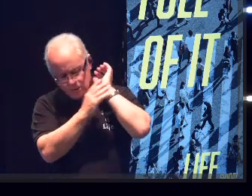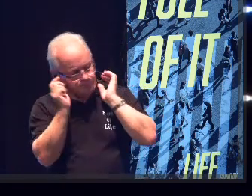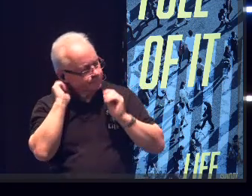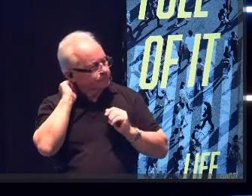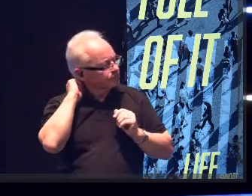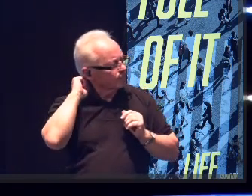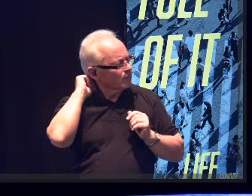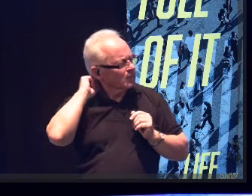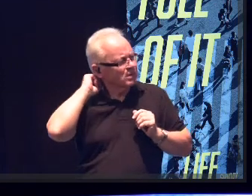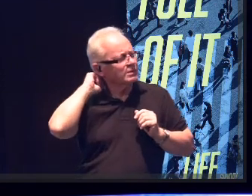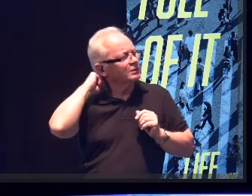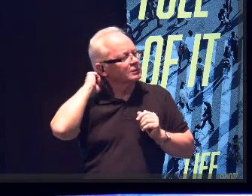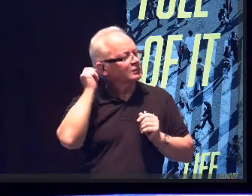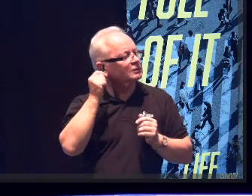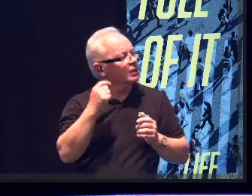Well, here.